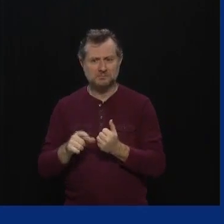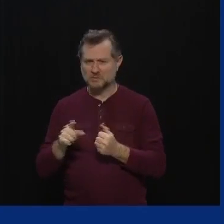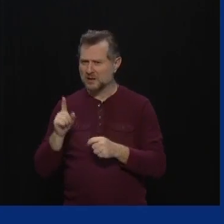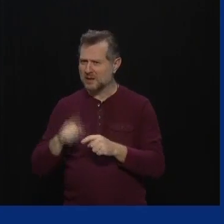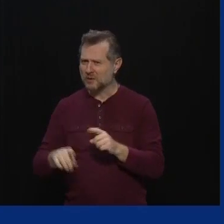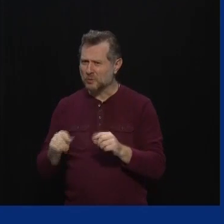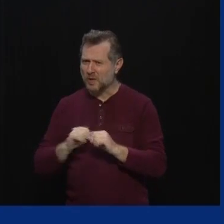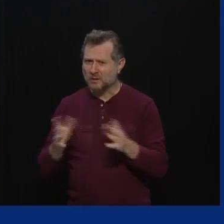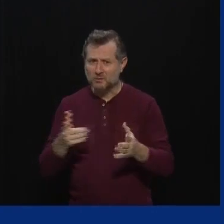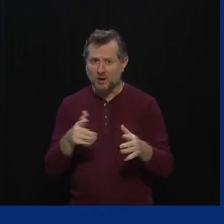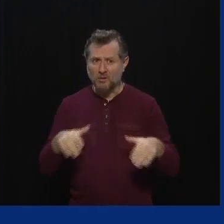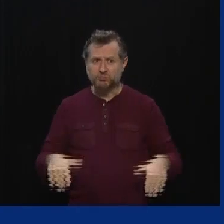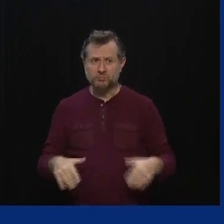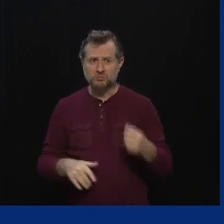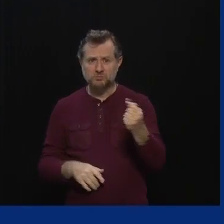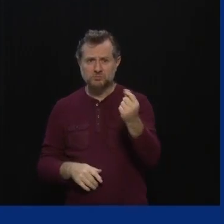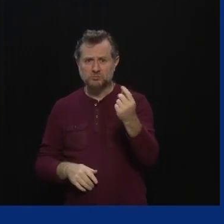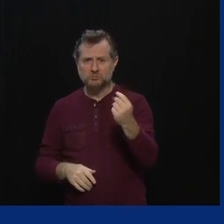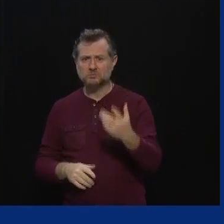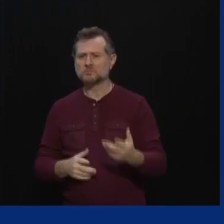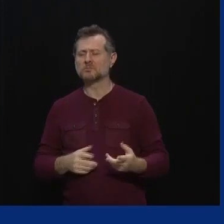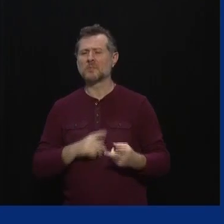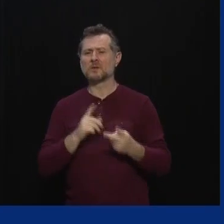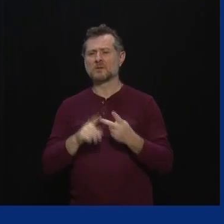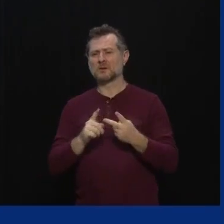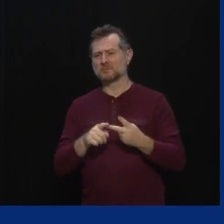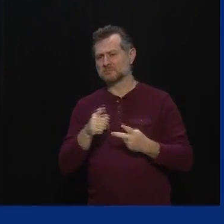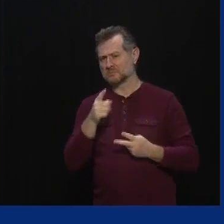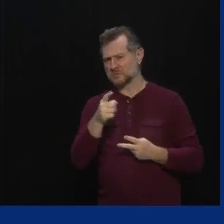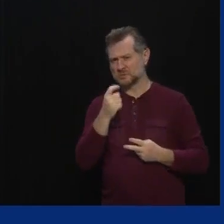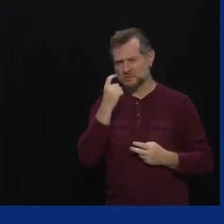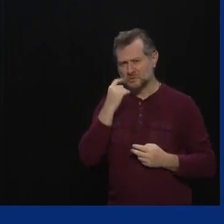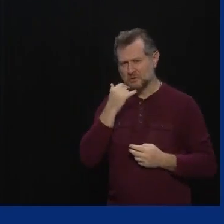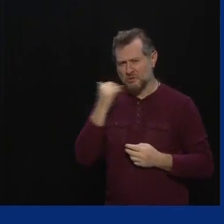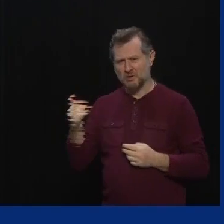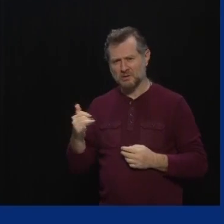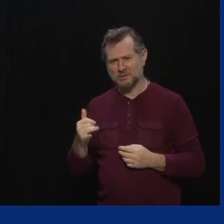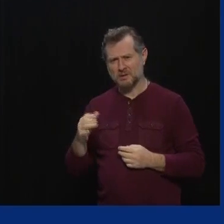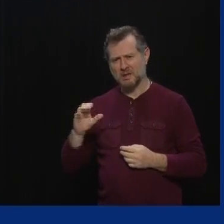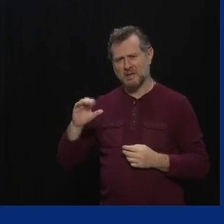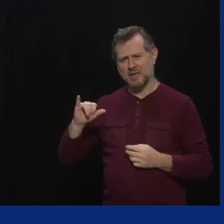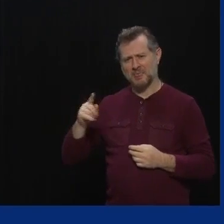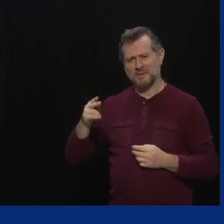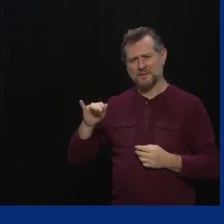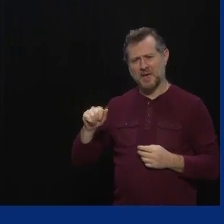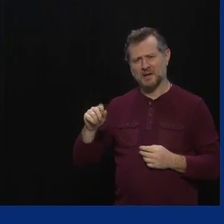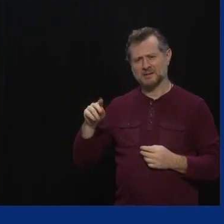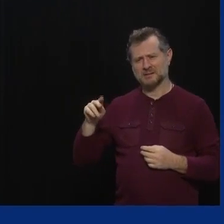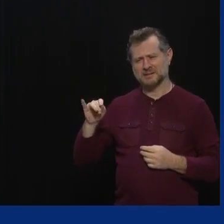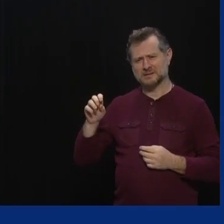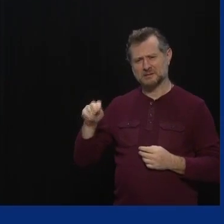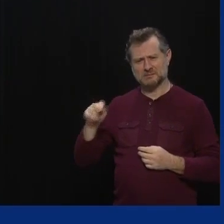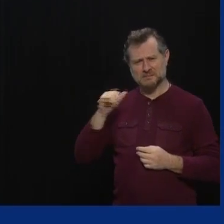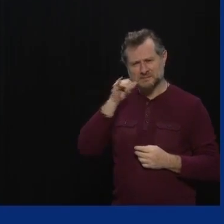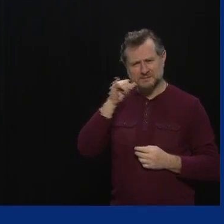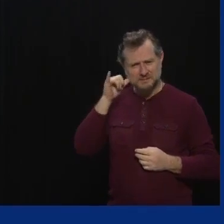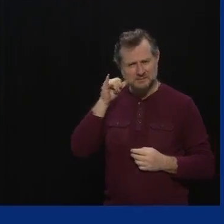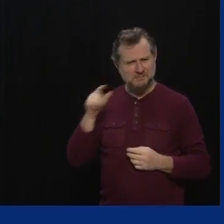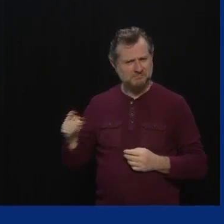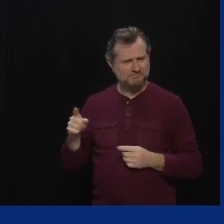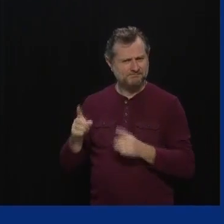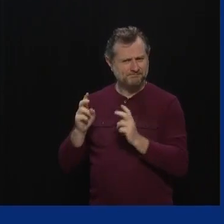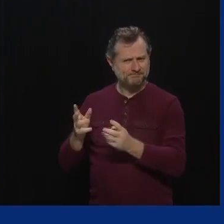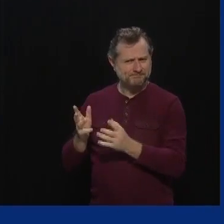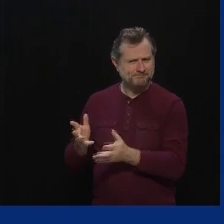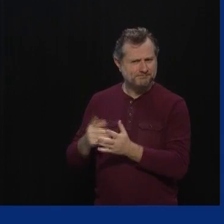you confirm that you called Cynthia Nixon yesterday, and can you tell us what you chatted with her about? Yeah, I saw her on the